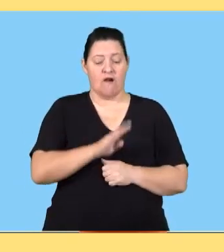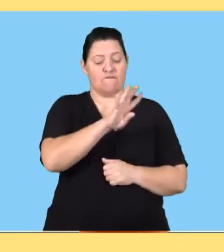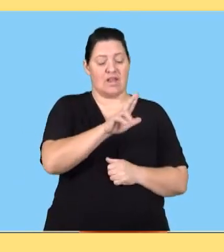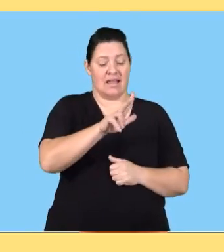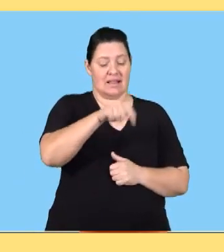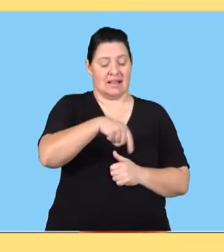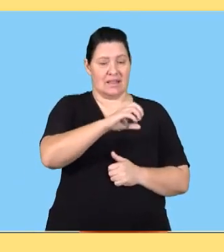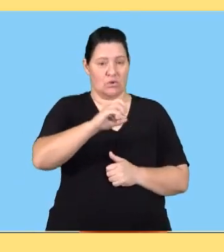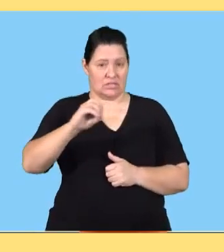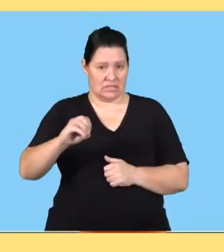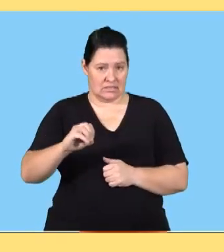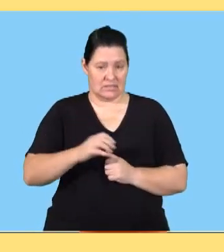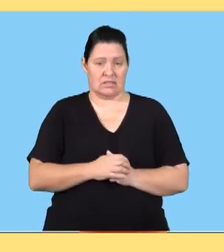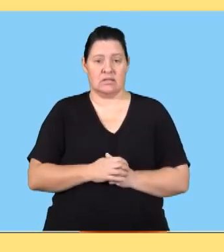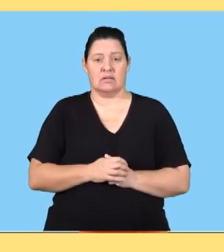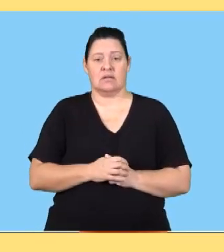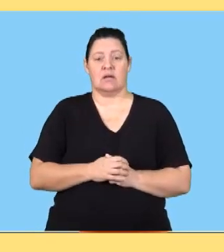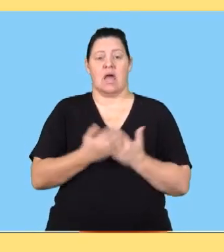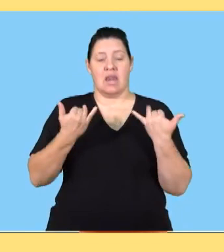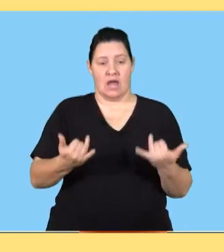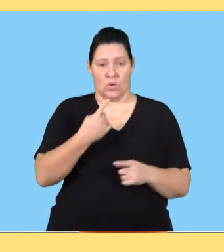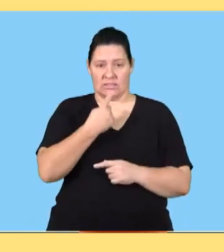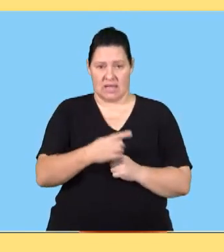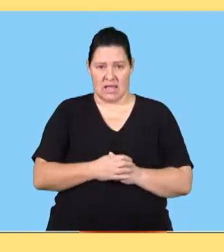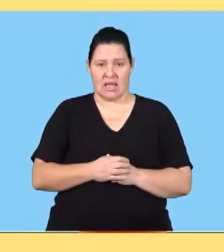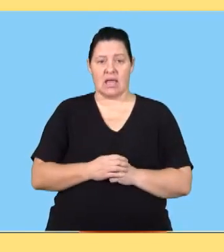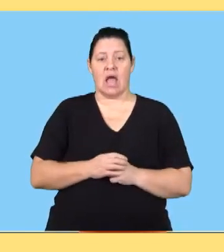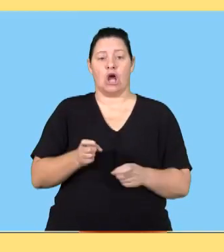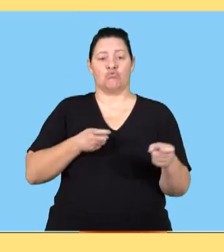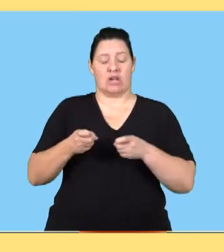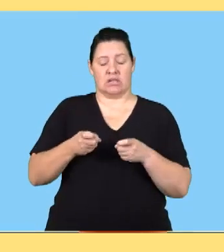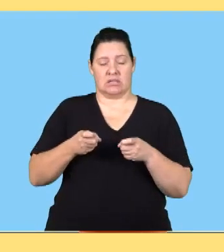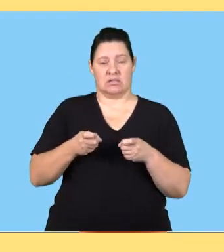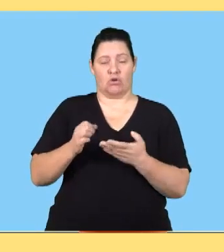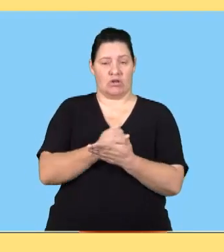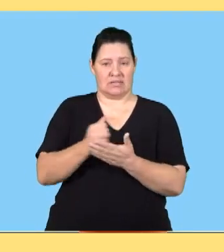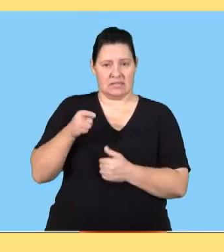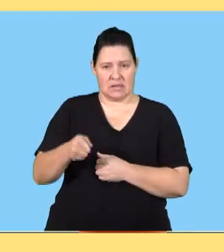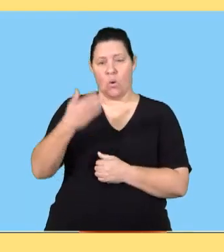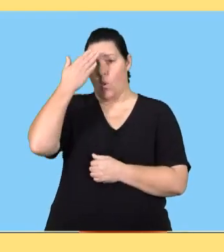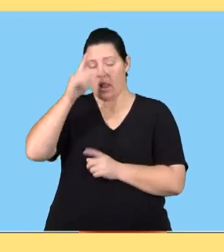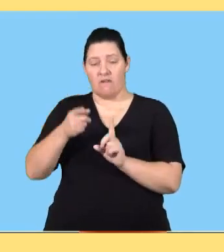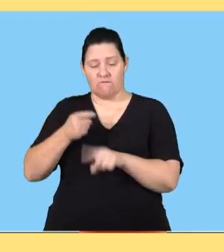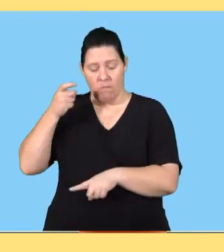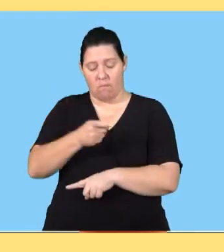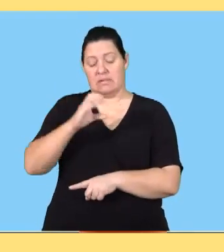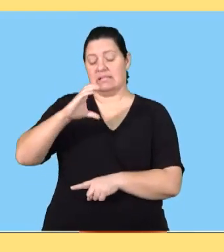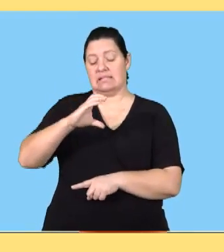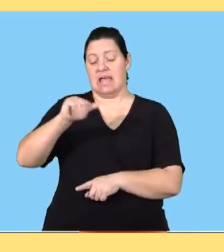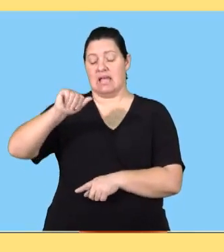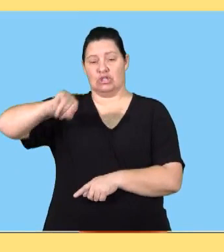is 48,000. And then you are now going to come and say creditors control. So we know this is from the